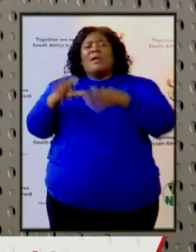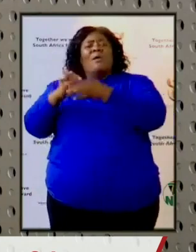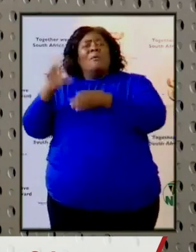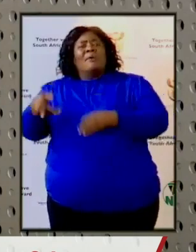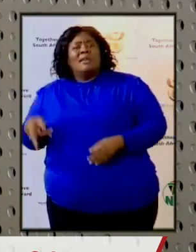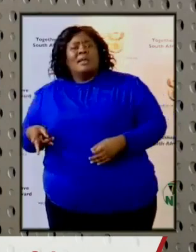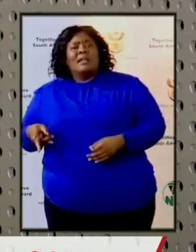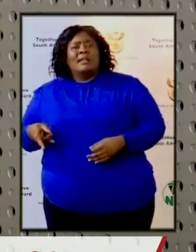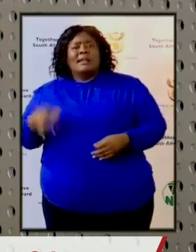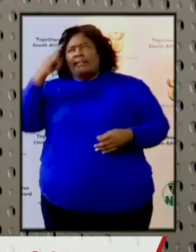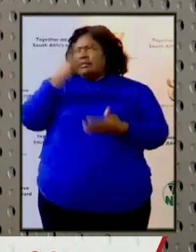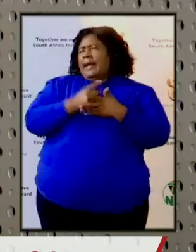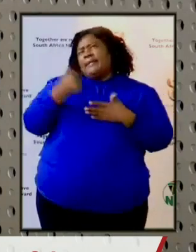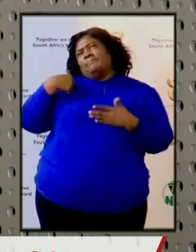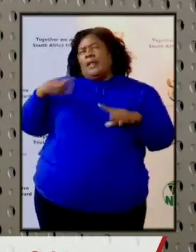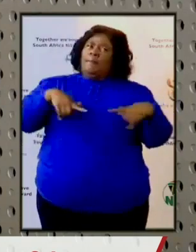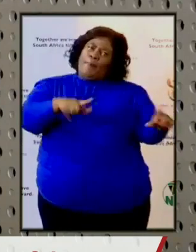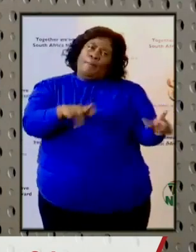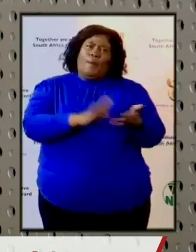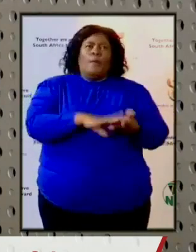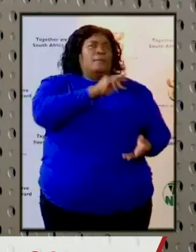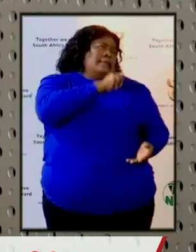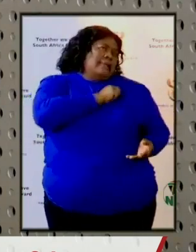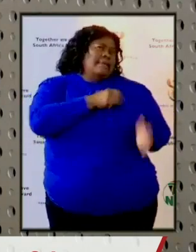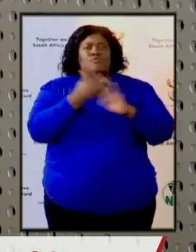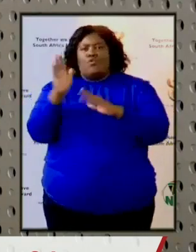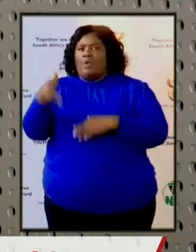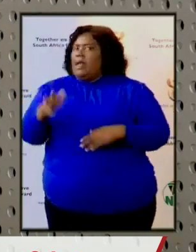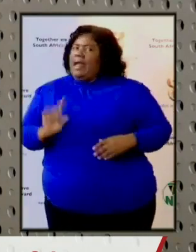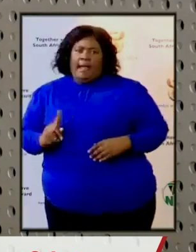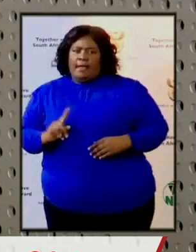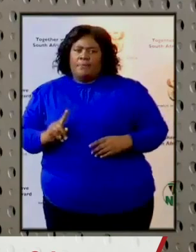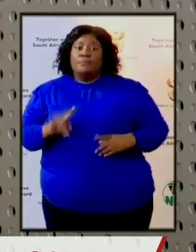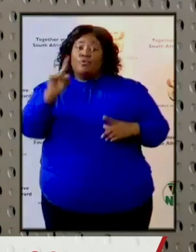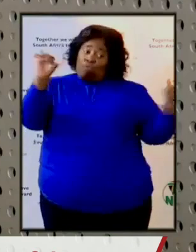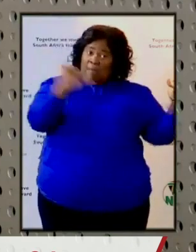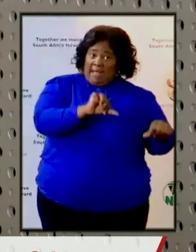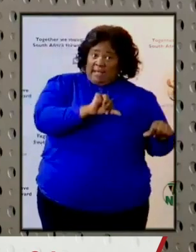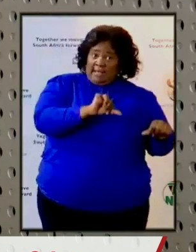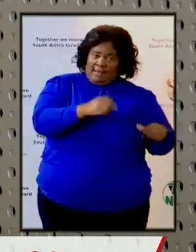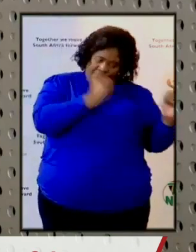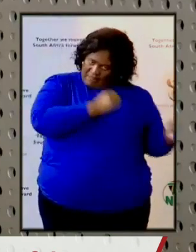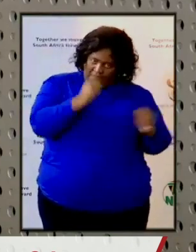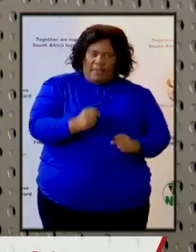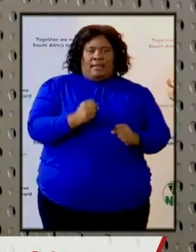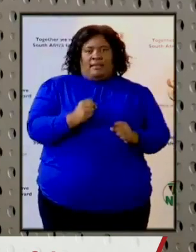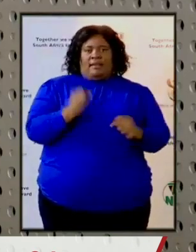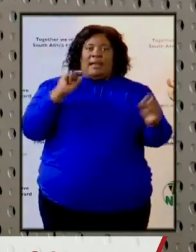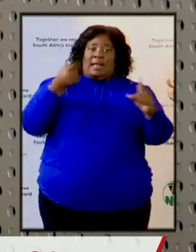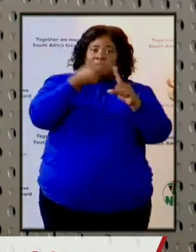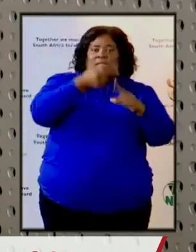I'm going to Limpopo, I'm going to KZN. No, once you come back until the end of level 4.